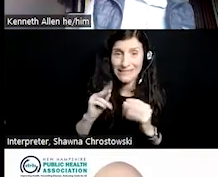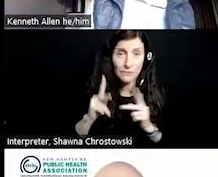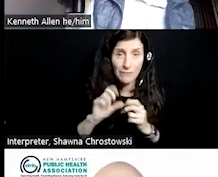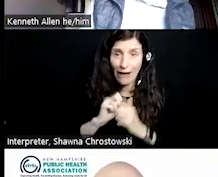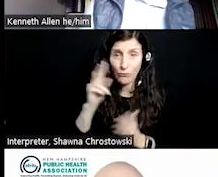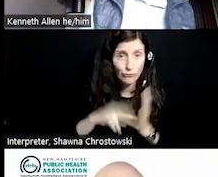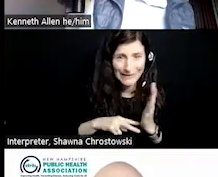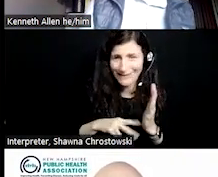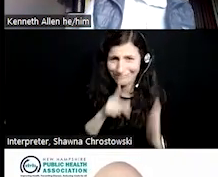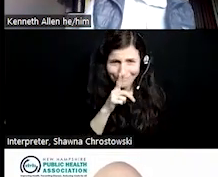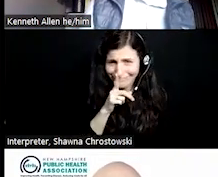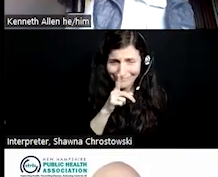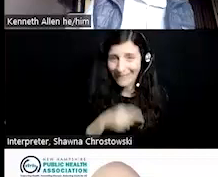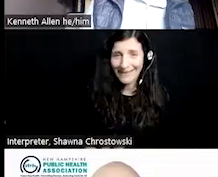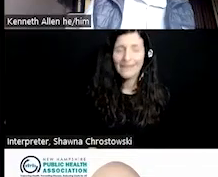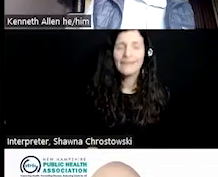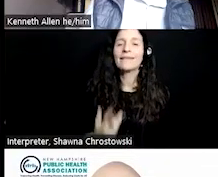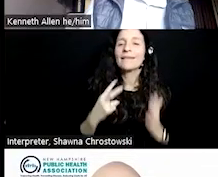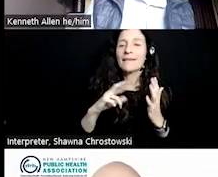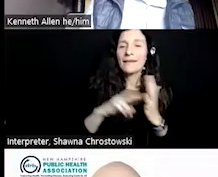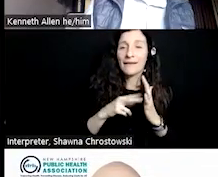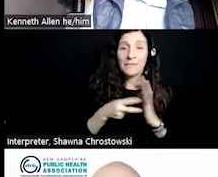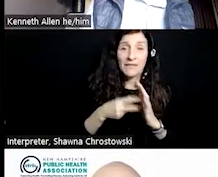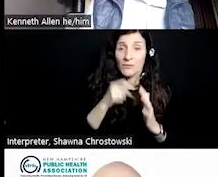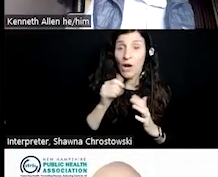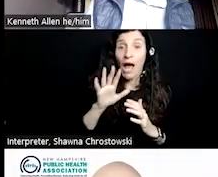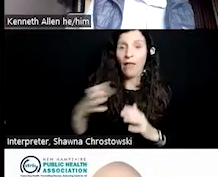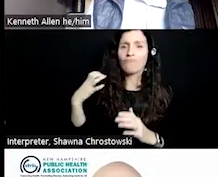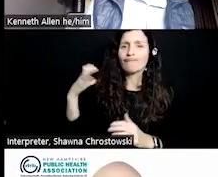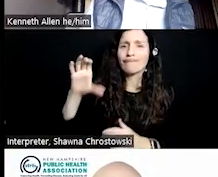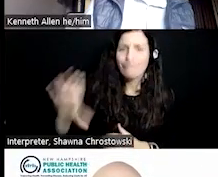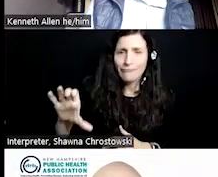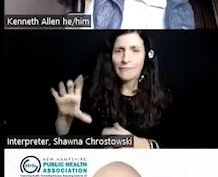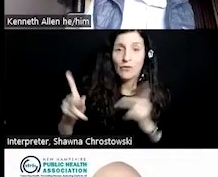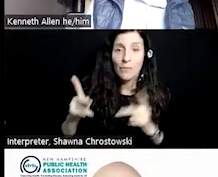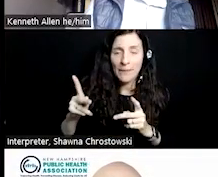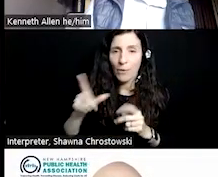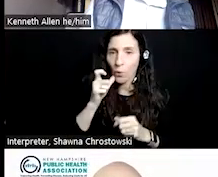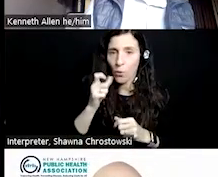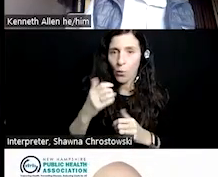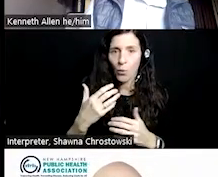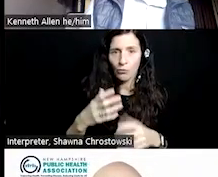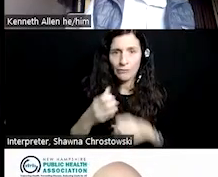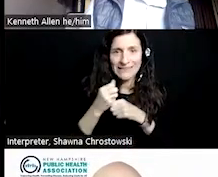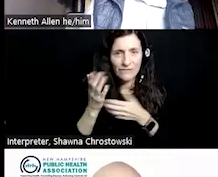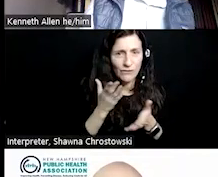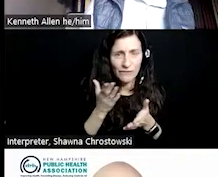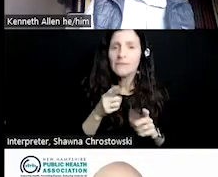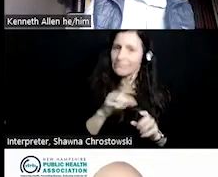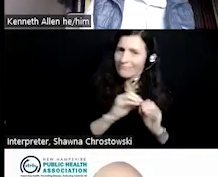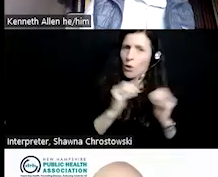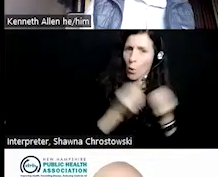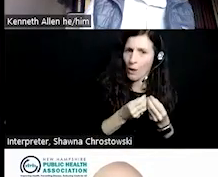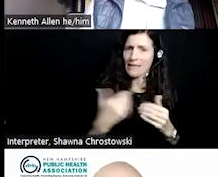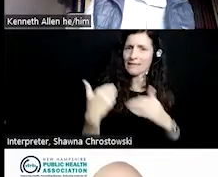this responsibility on the people that we're trying to serve. We're laying the responsibility for health literacy on the organizations that are delivering